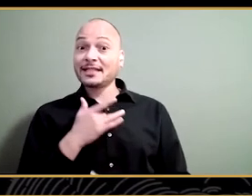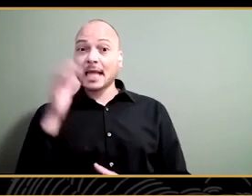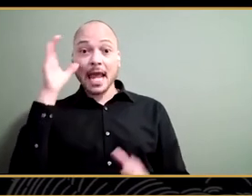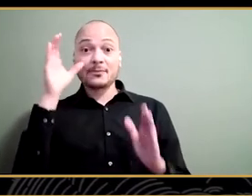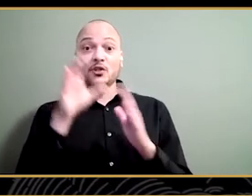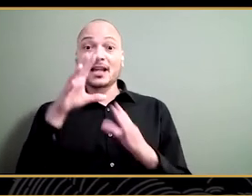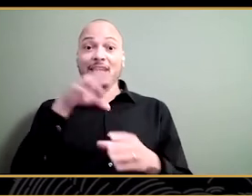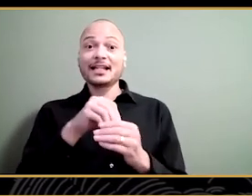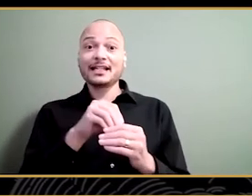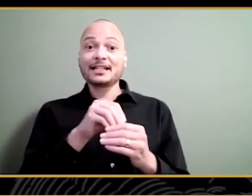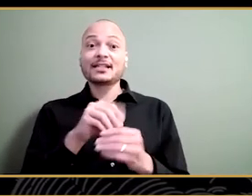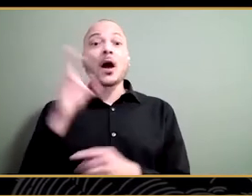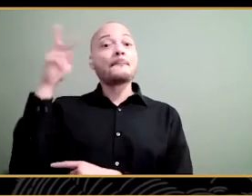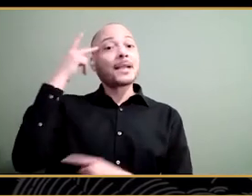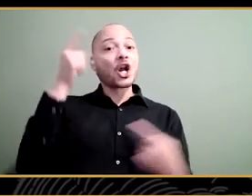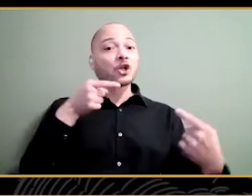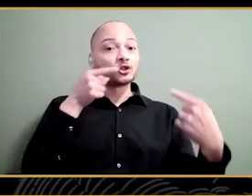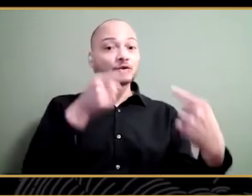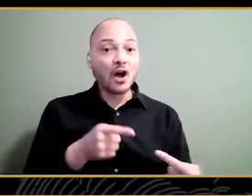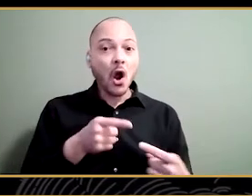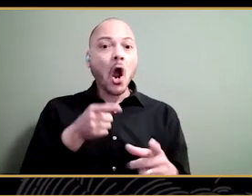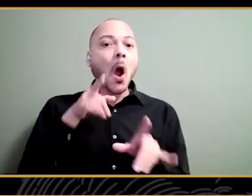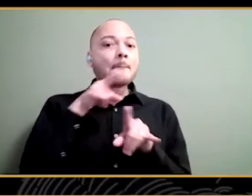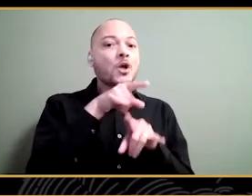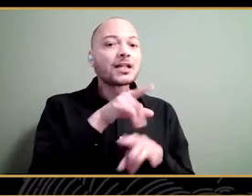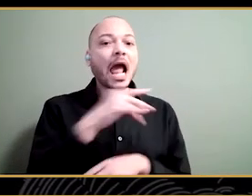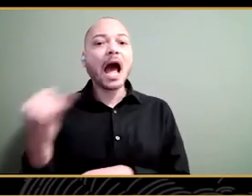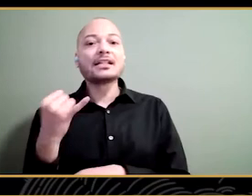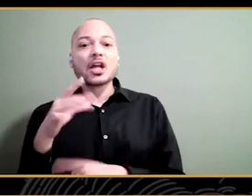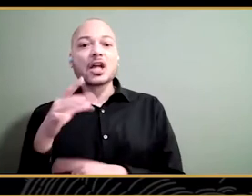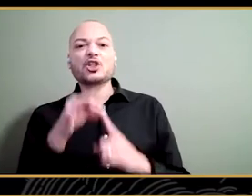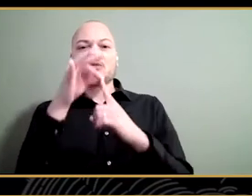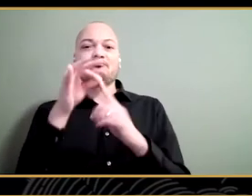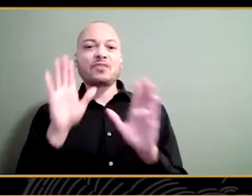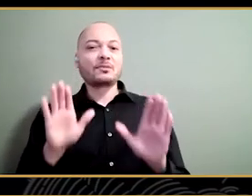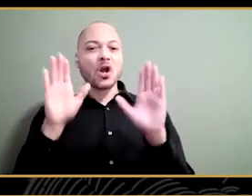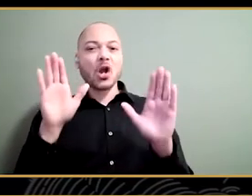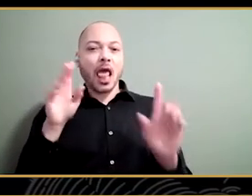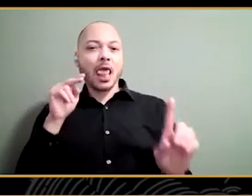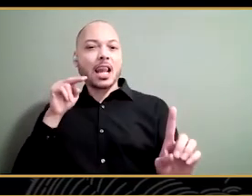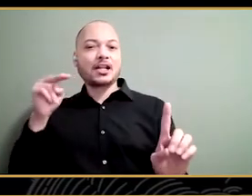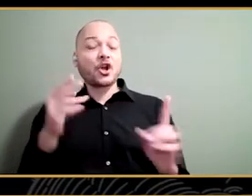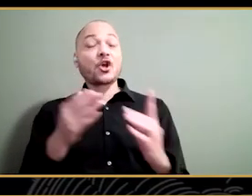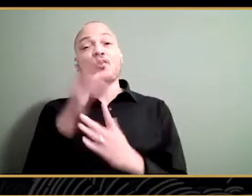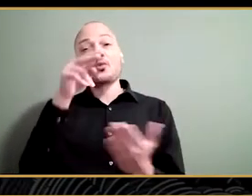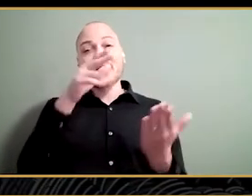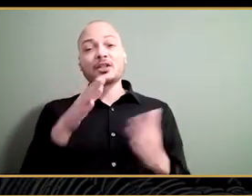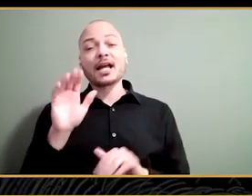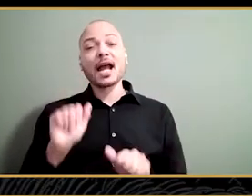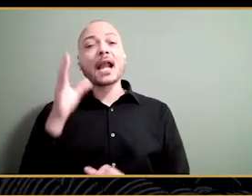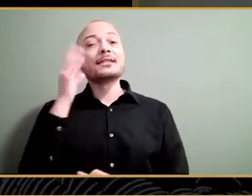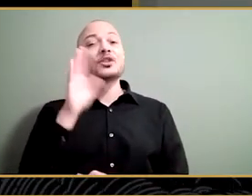persecution, and isolation, a unique and superbly executed lens through which readers can experience his work.